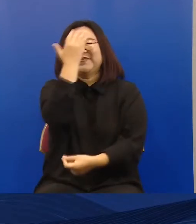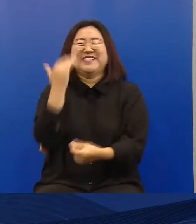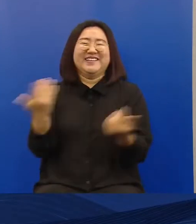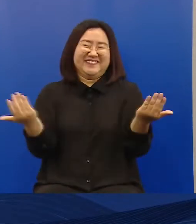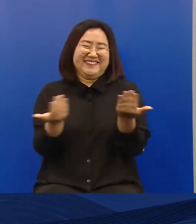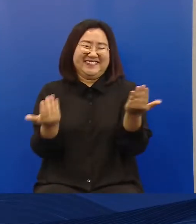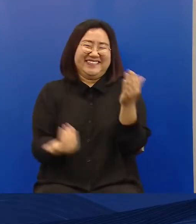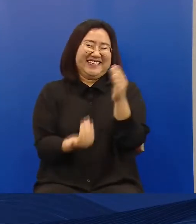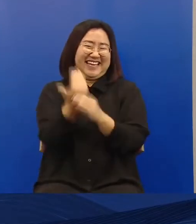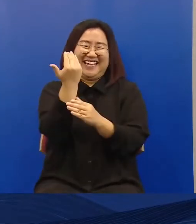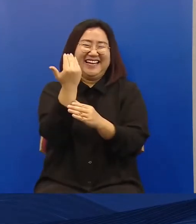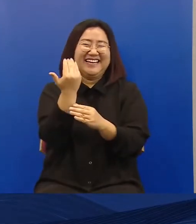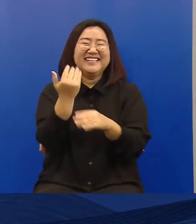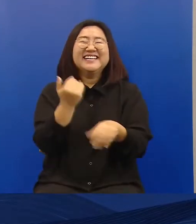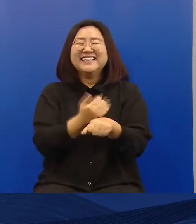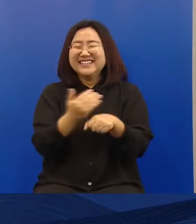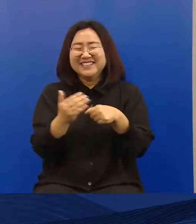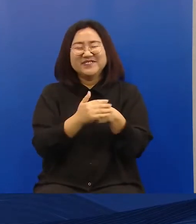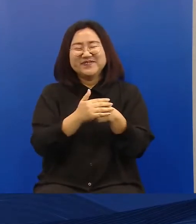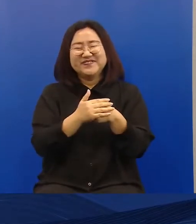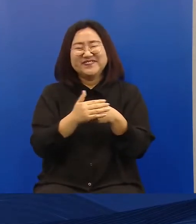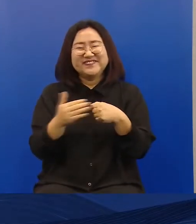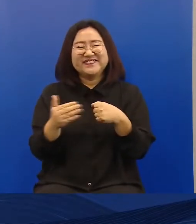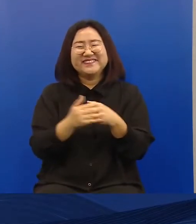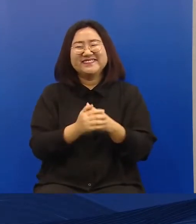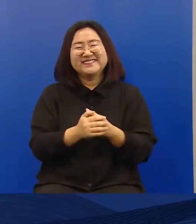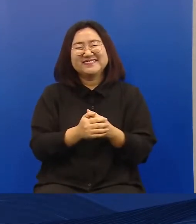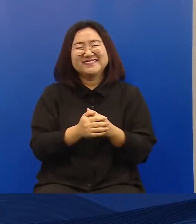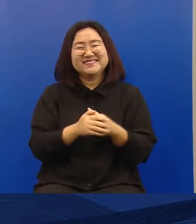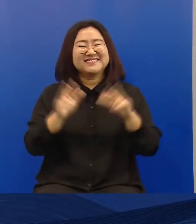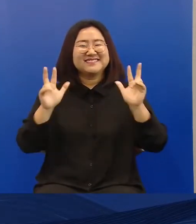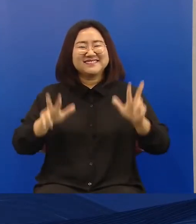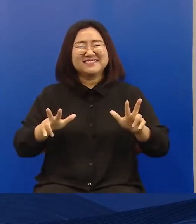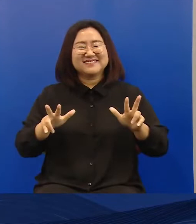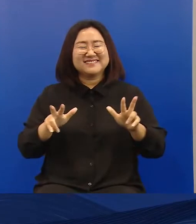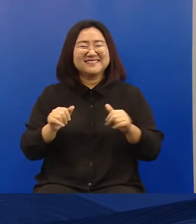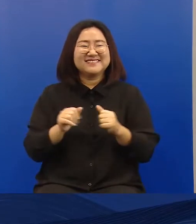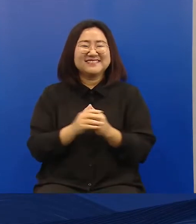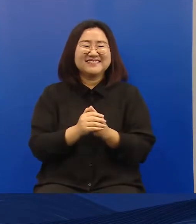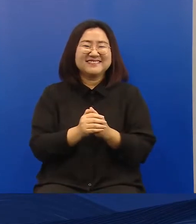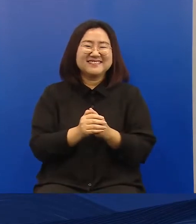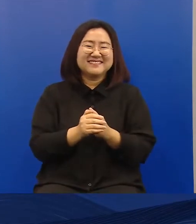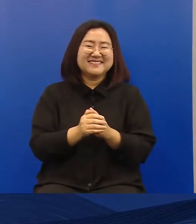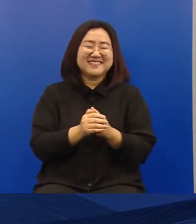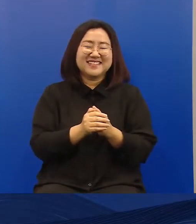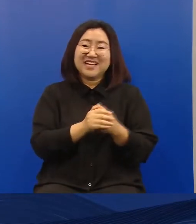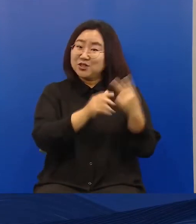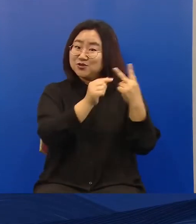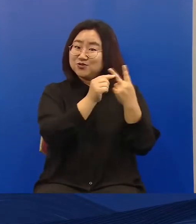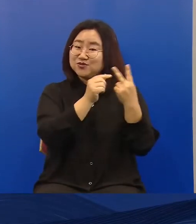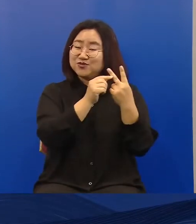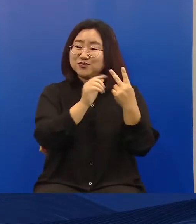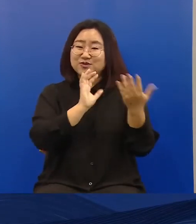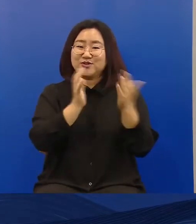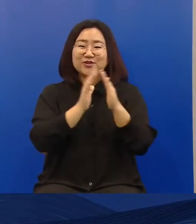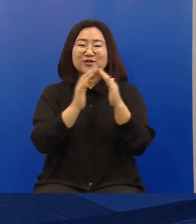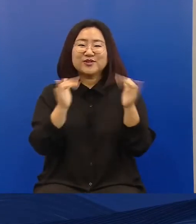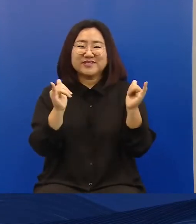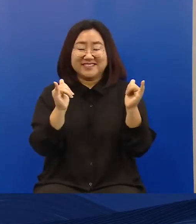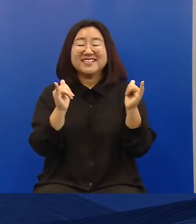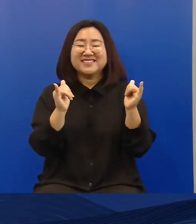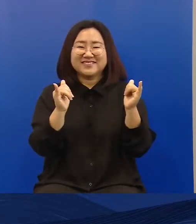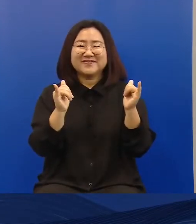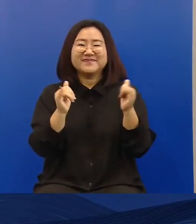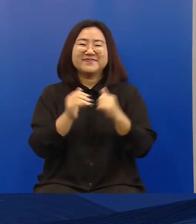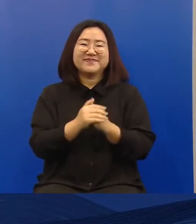Mr. Ko kept the time, and it was perfect timing that he ended his comments. Now I would like to